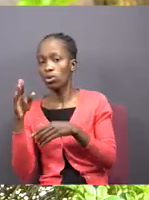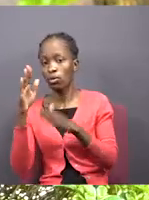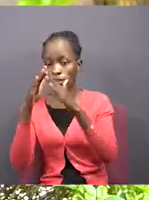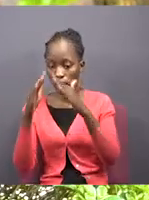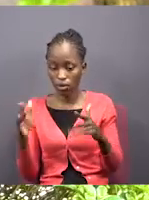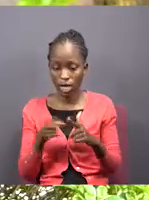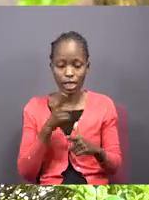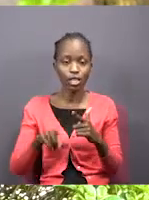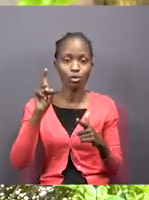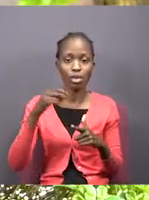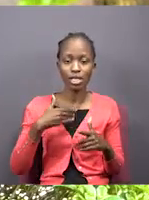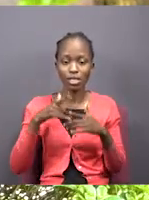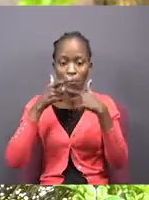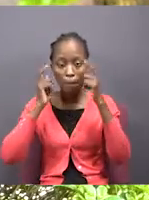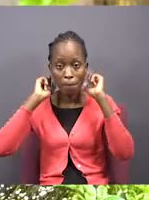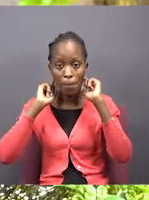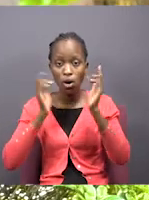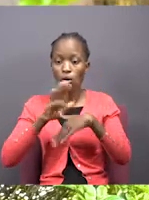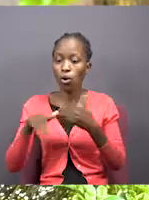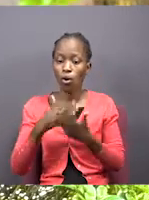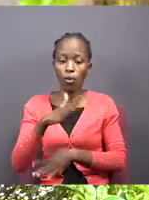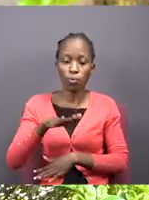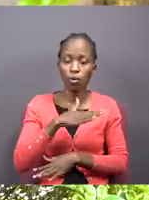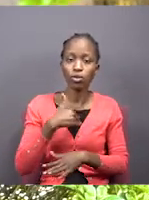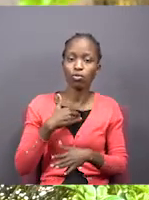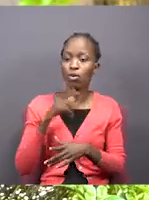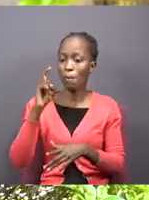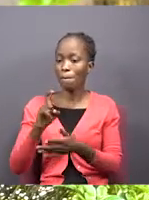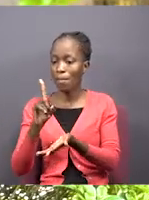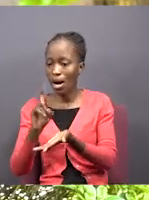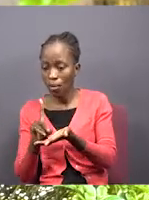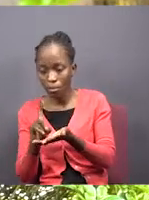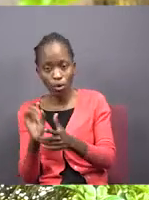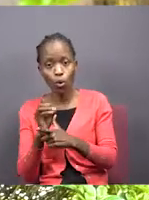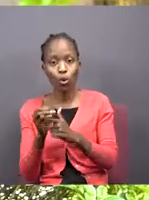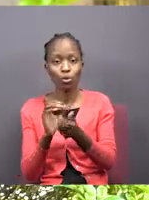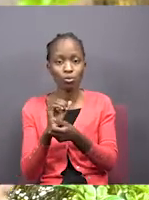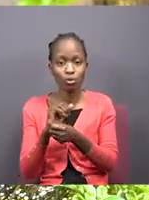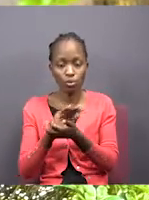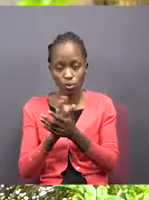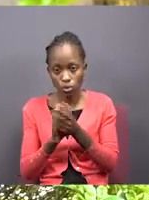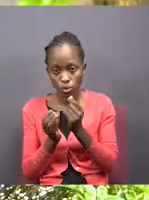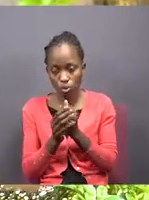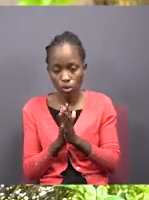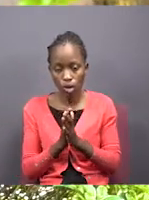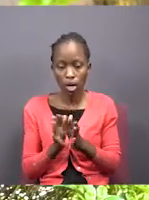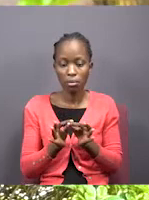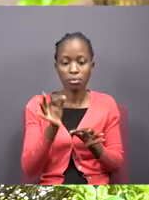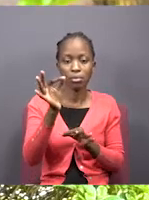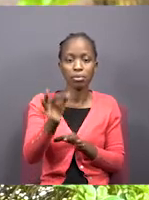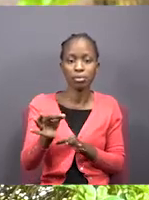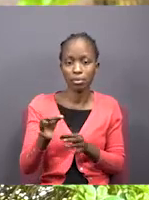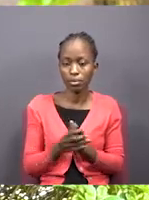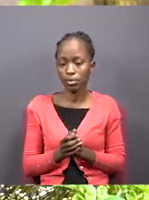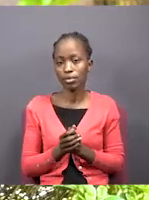to be putting on masks. Everywhere we go, we have to wash and sanitize our hands, keep distance, stay away